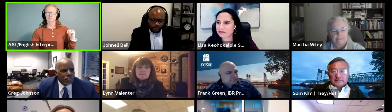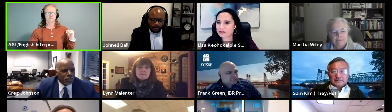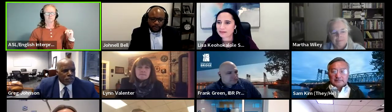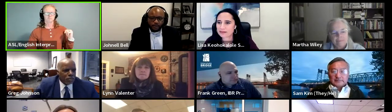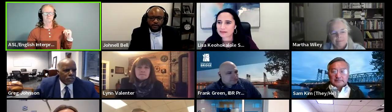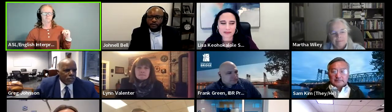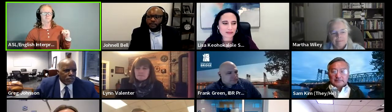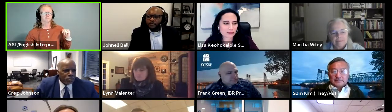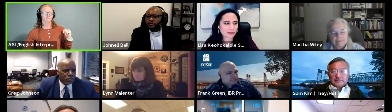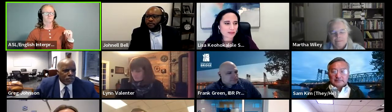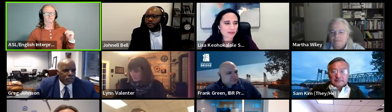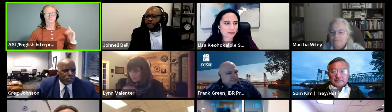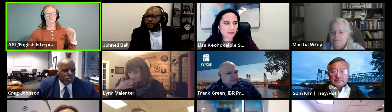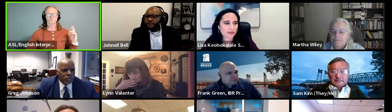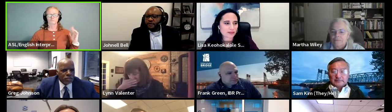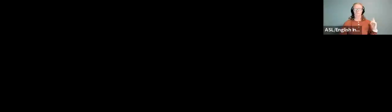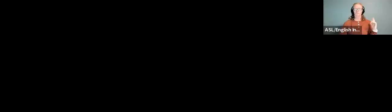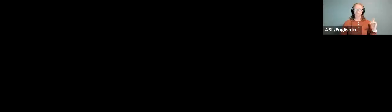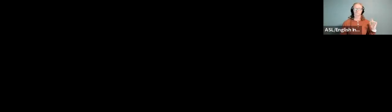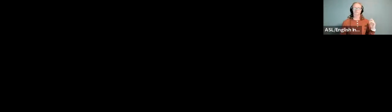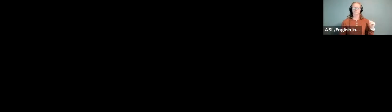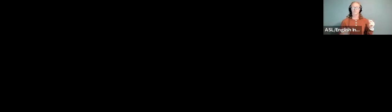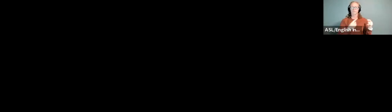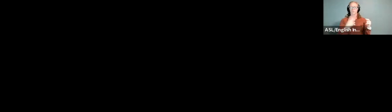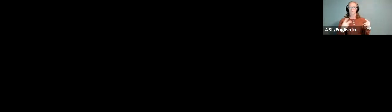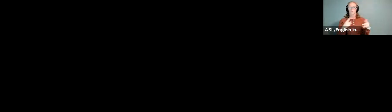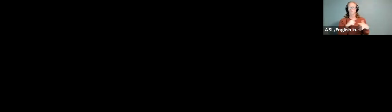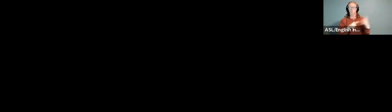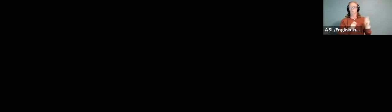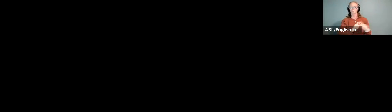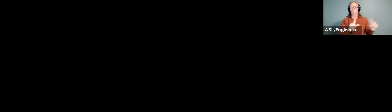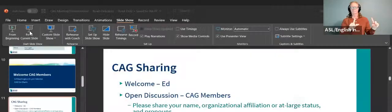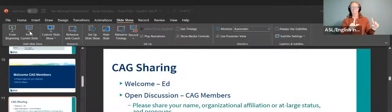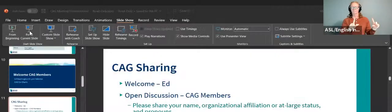quick couple of slides here.